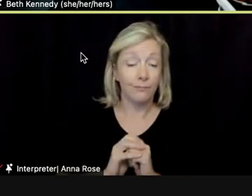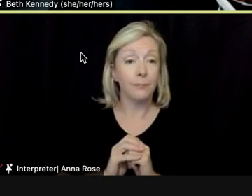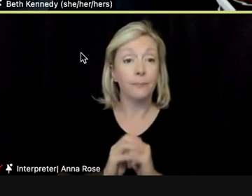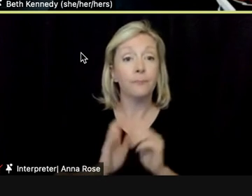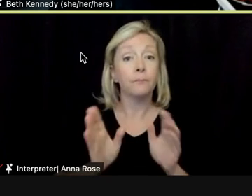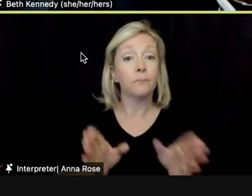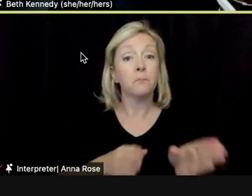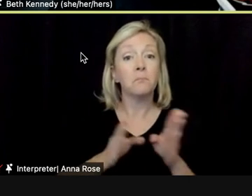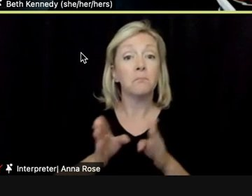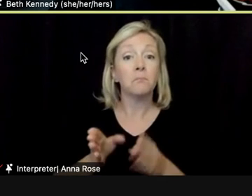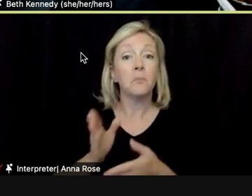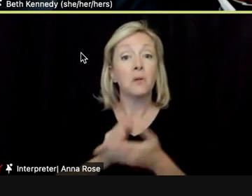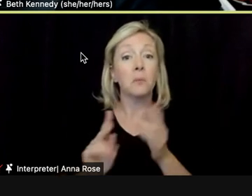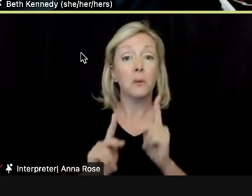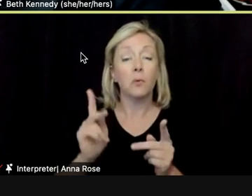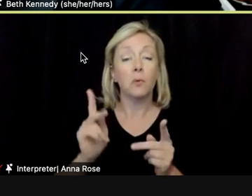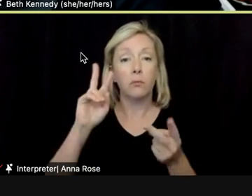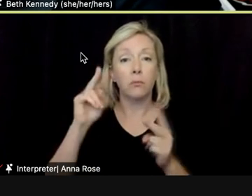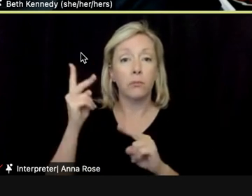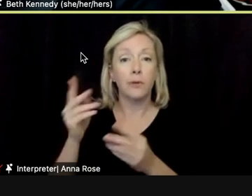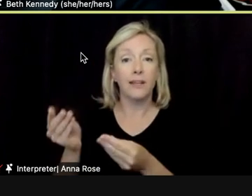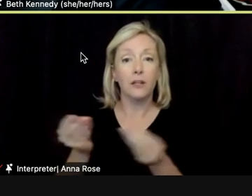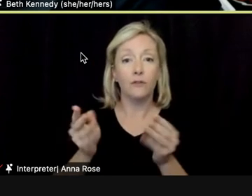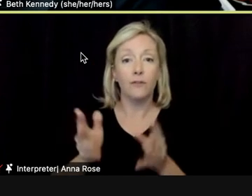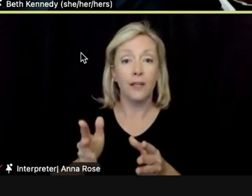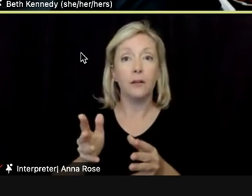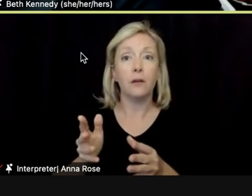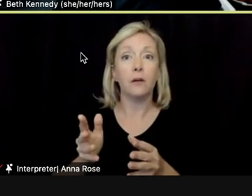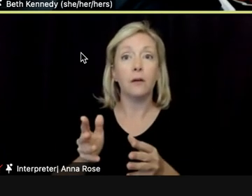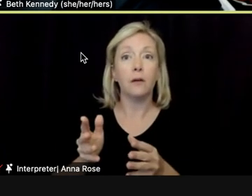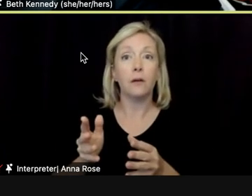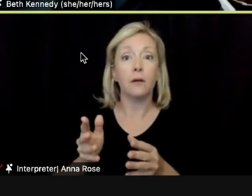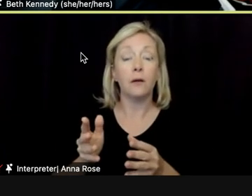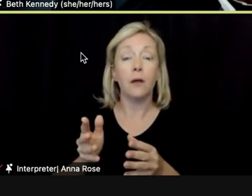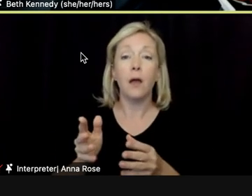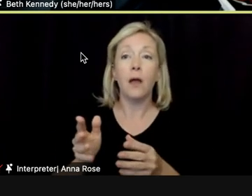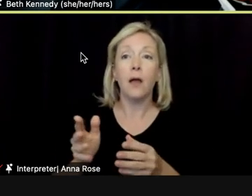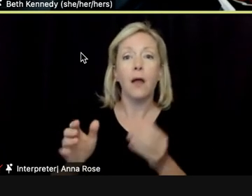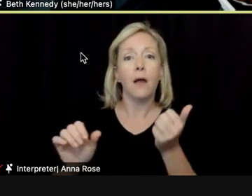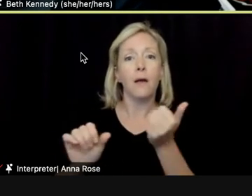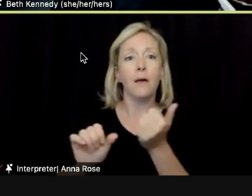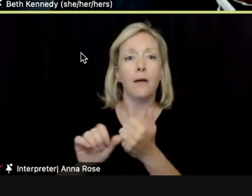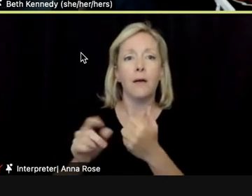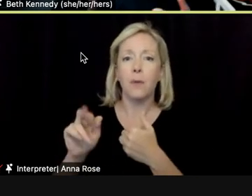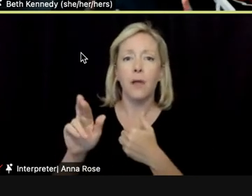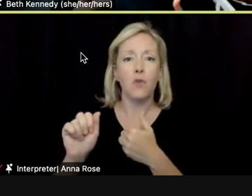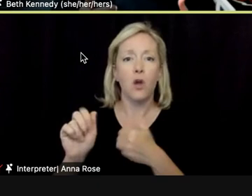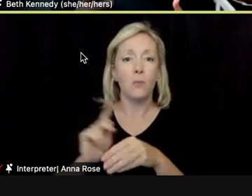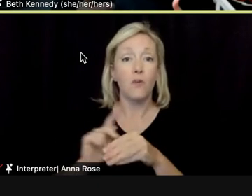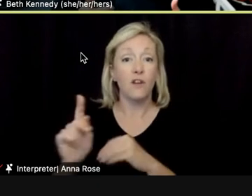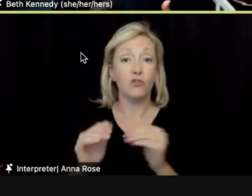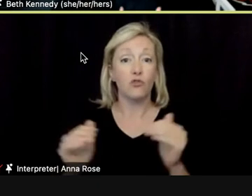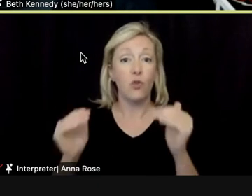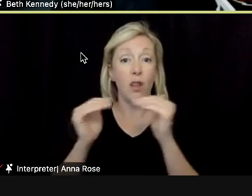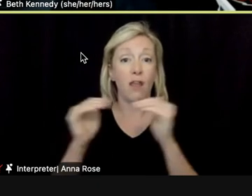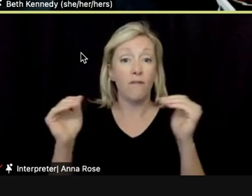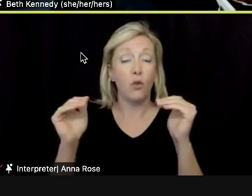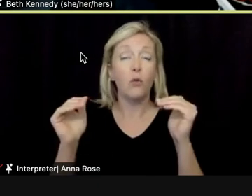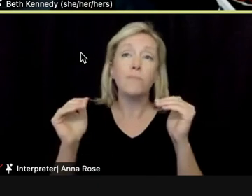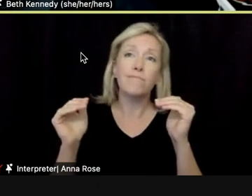Some people talk about interveners as being paraprofessional level employees, and that's sort of